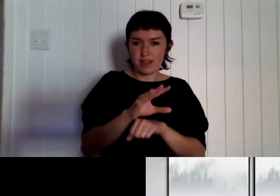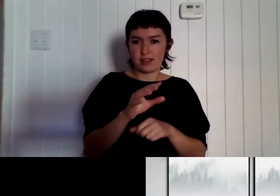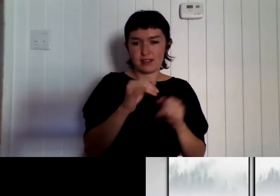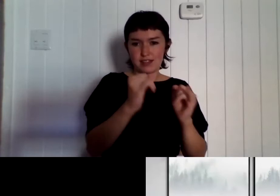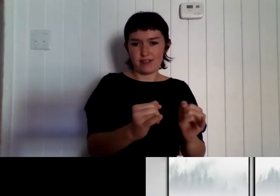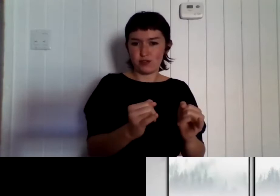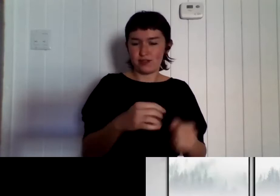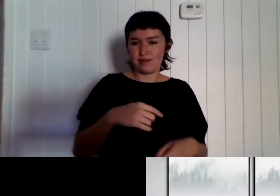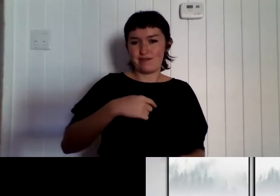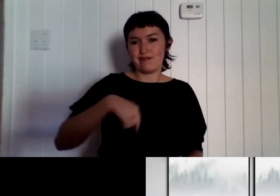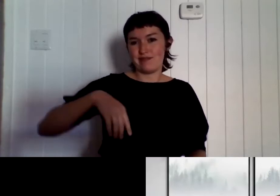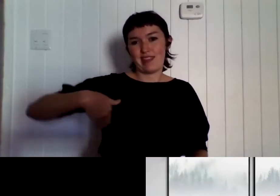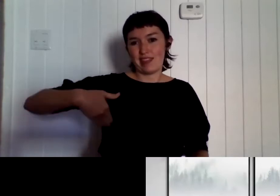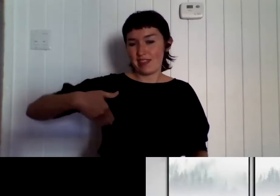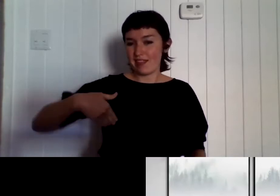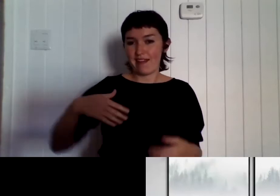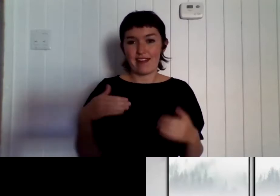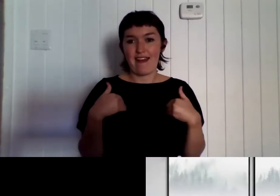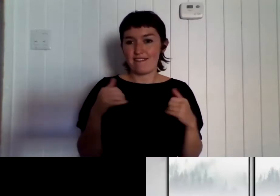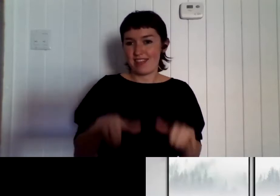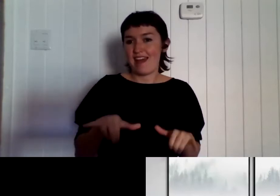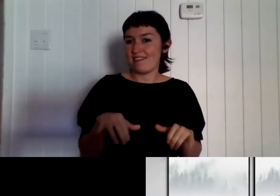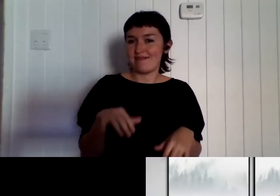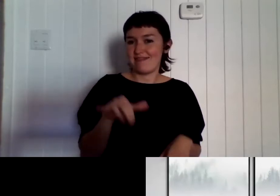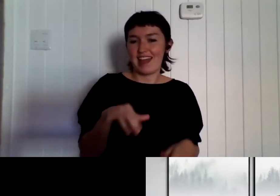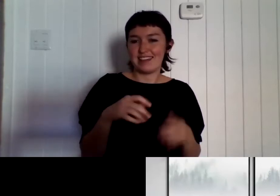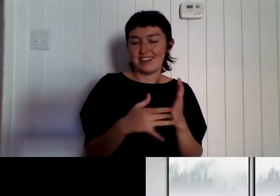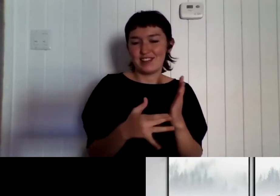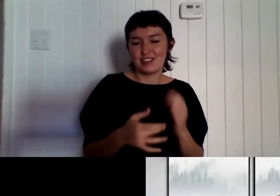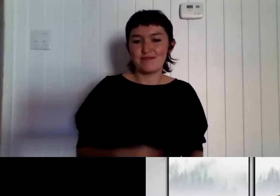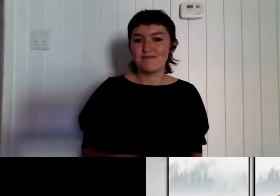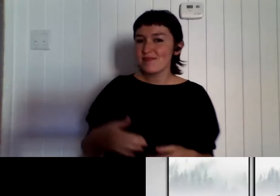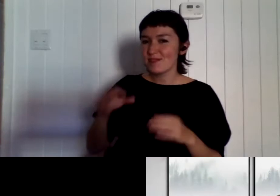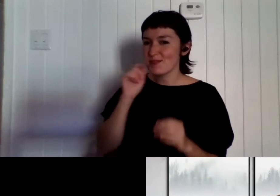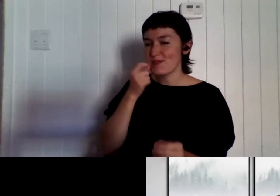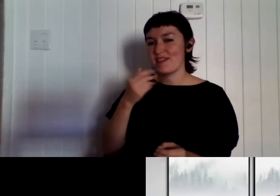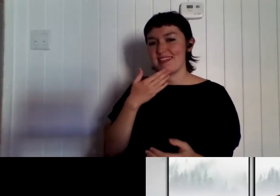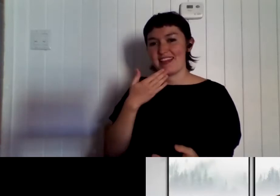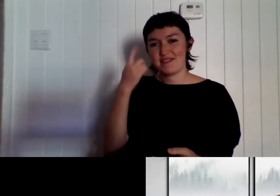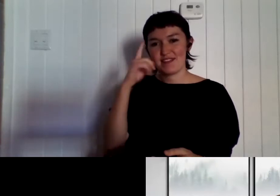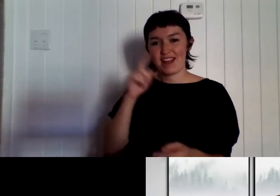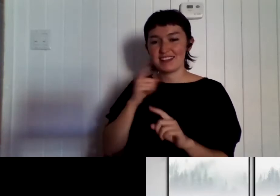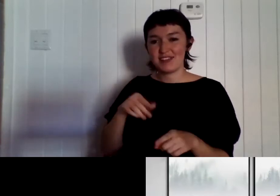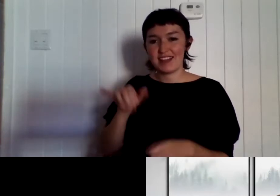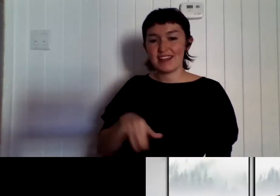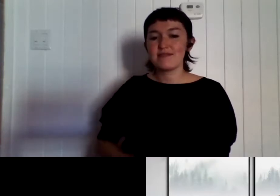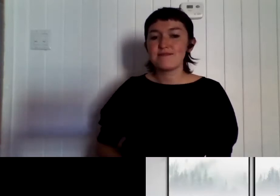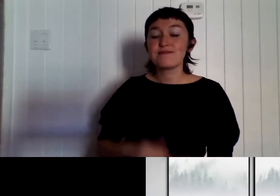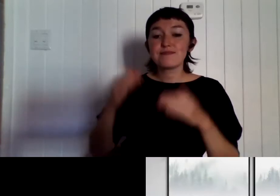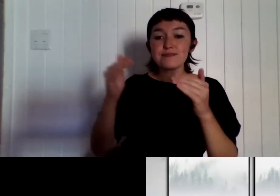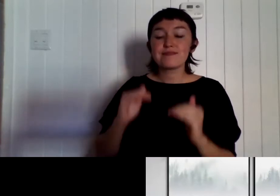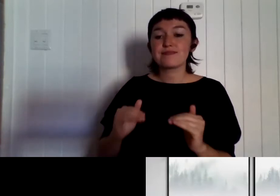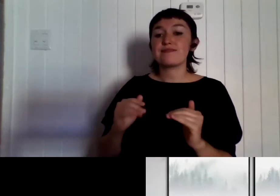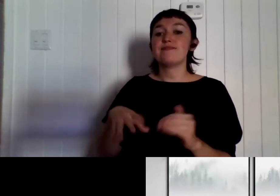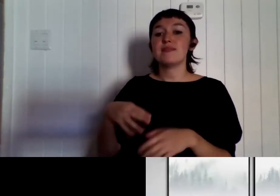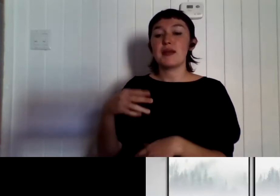for those disorders. Cool. Thanks for answering that. Our next question is from high school chemistry student Patrick.